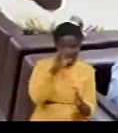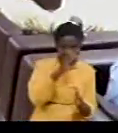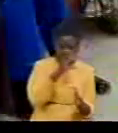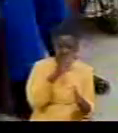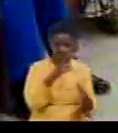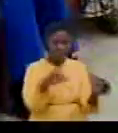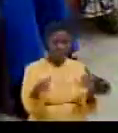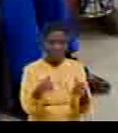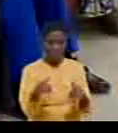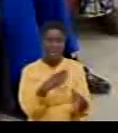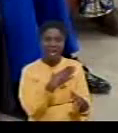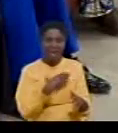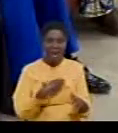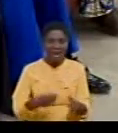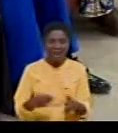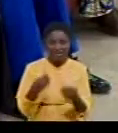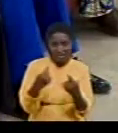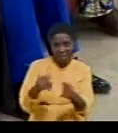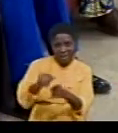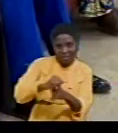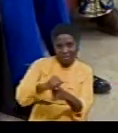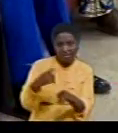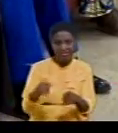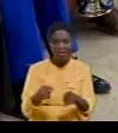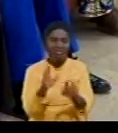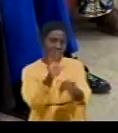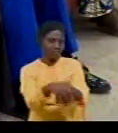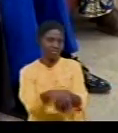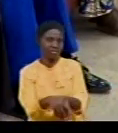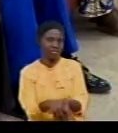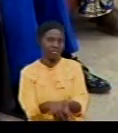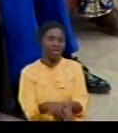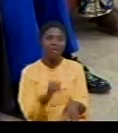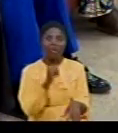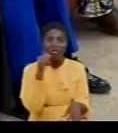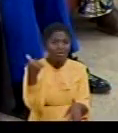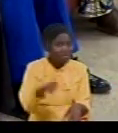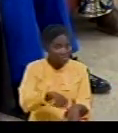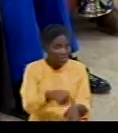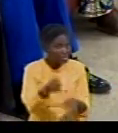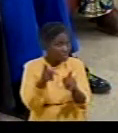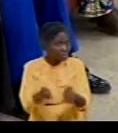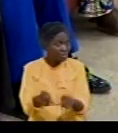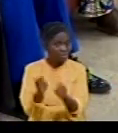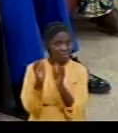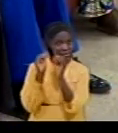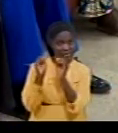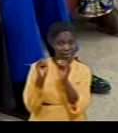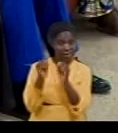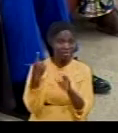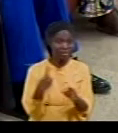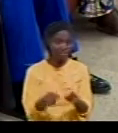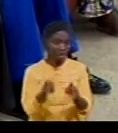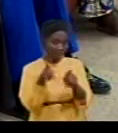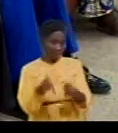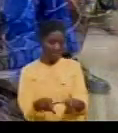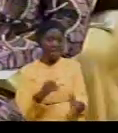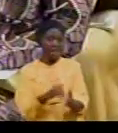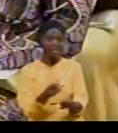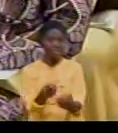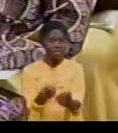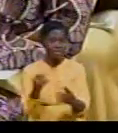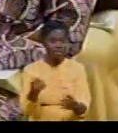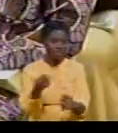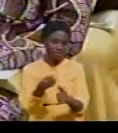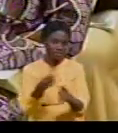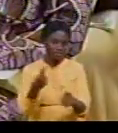the hypocrite. It is not any other person teaching the fellow. It comes from the